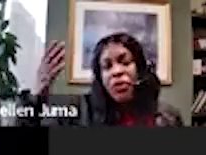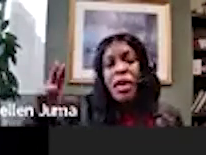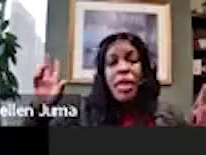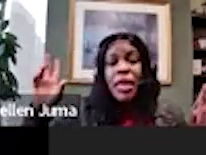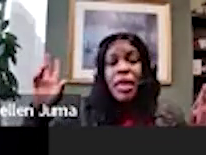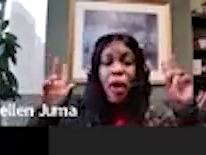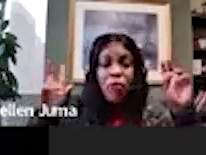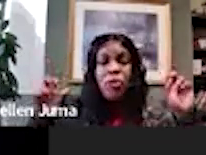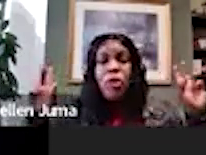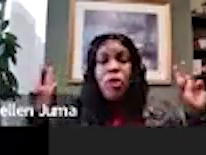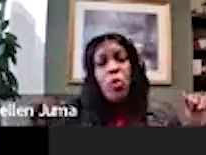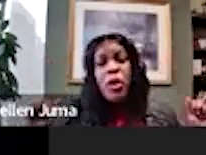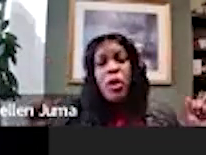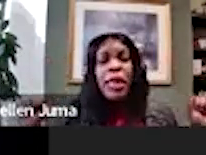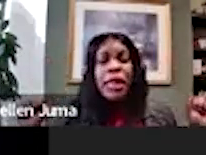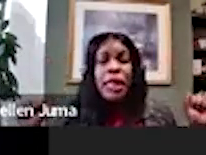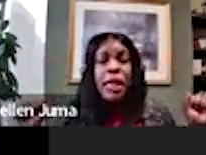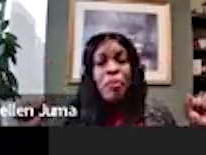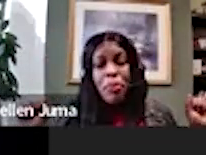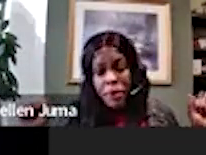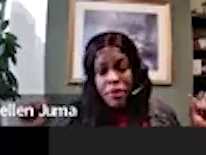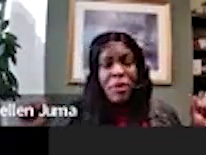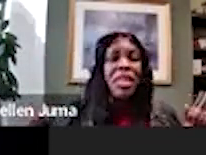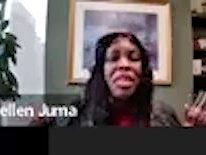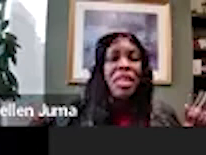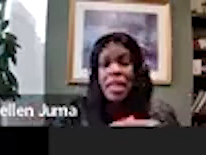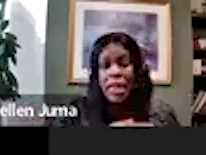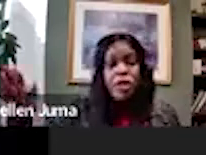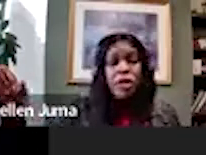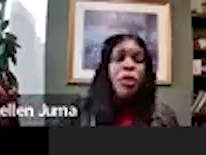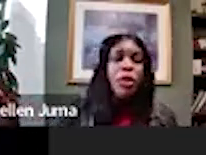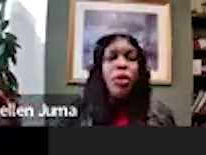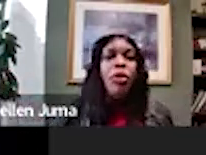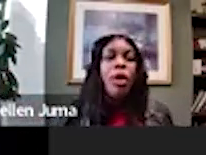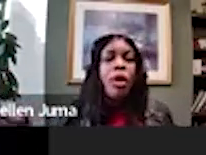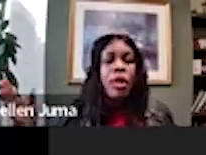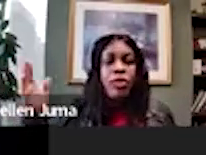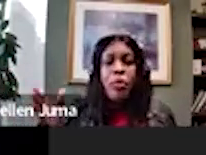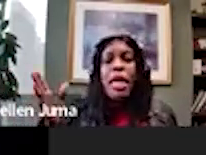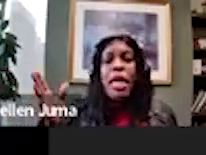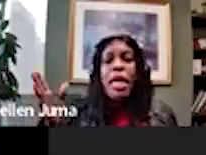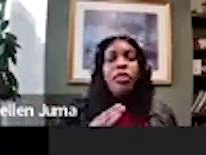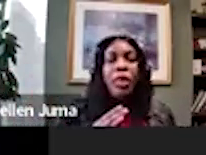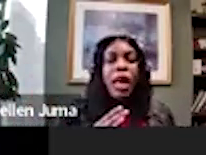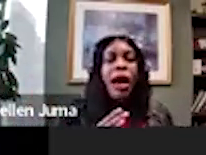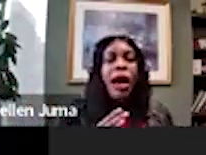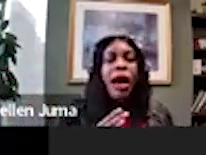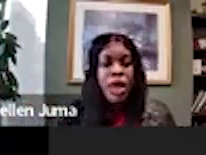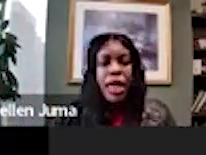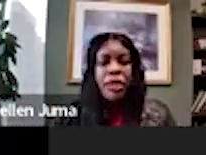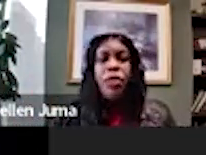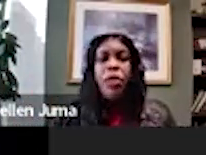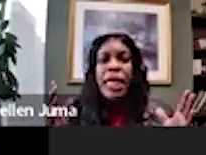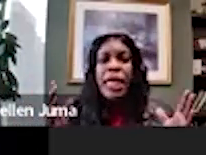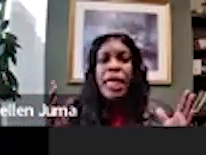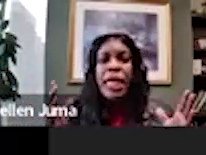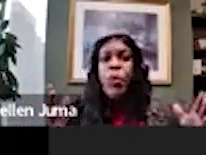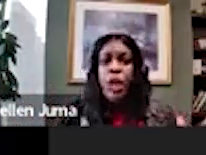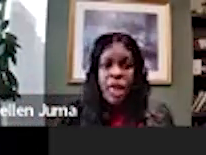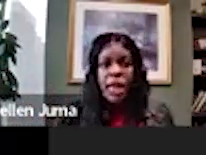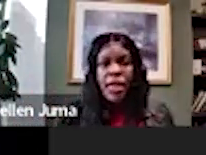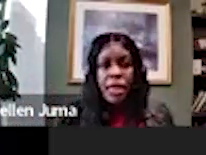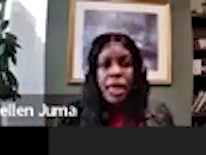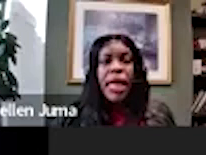if your best friend in their office also wanted the same person. That will go. So many things will have to change. So is